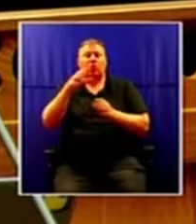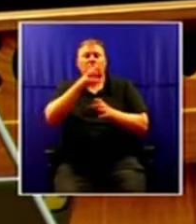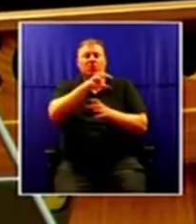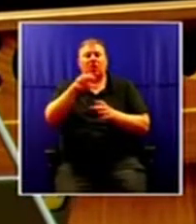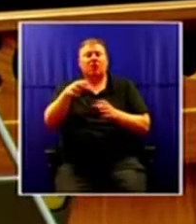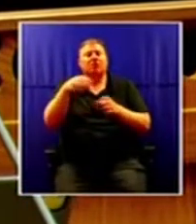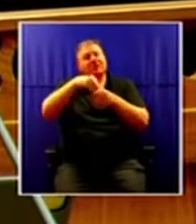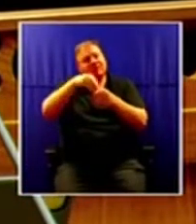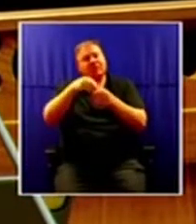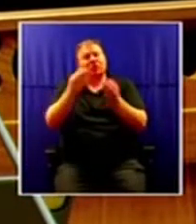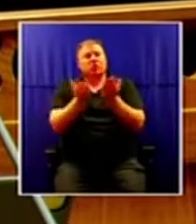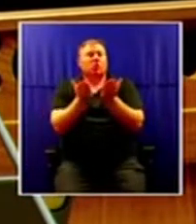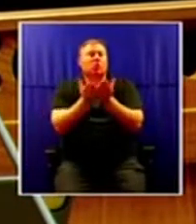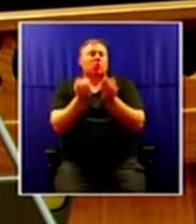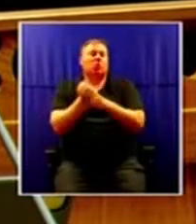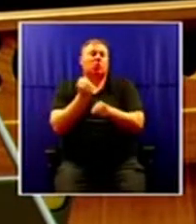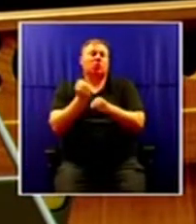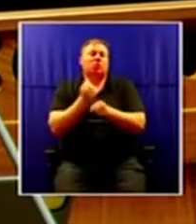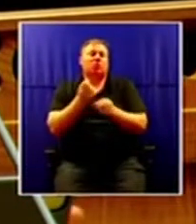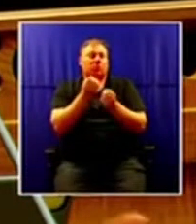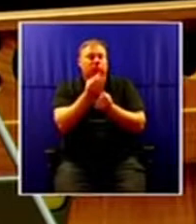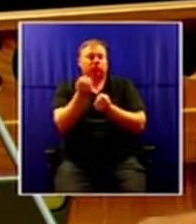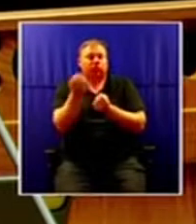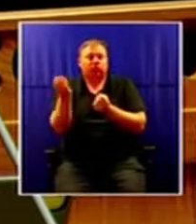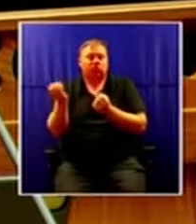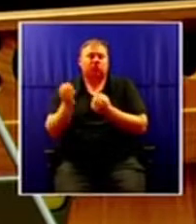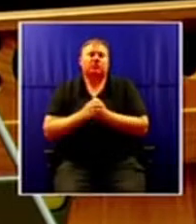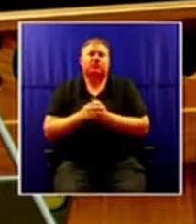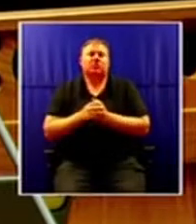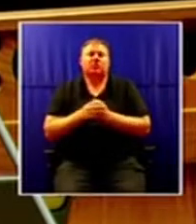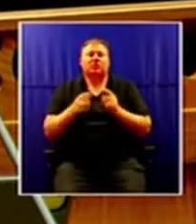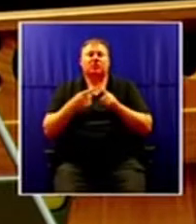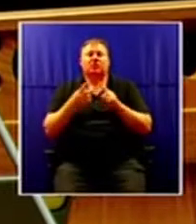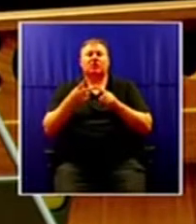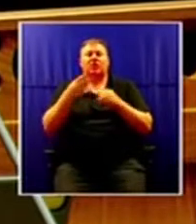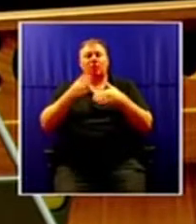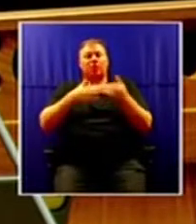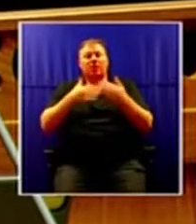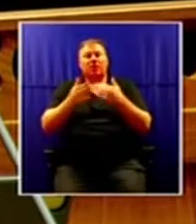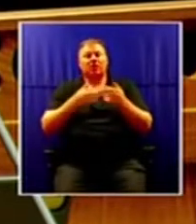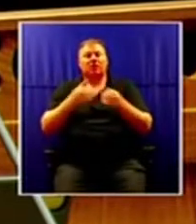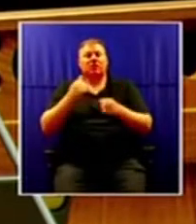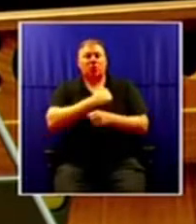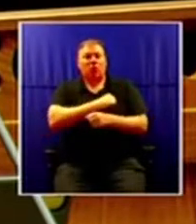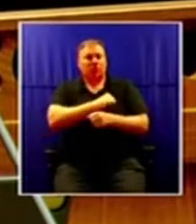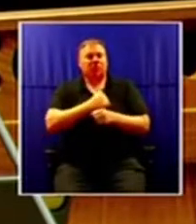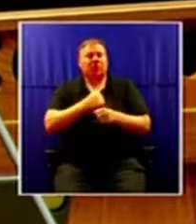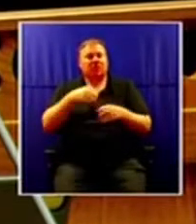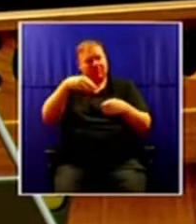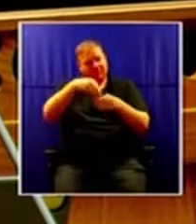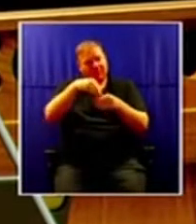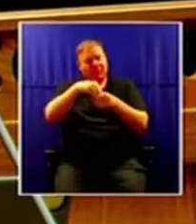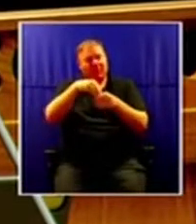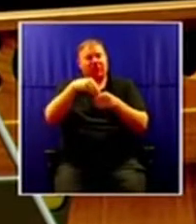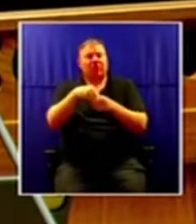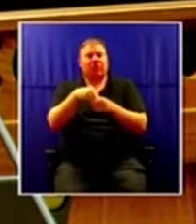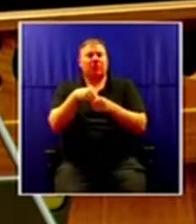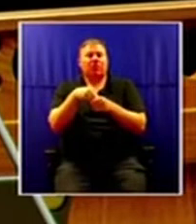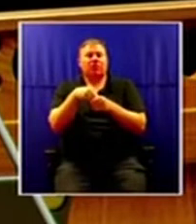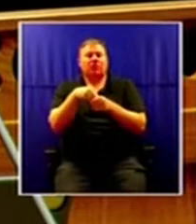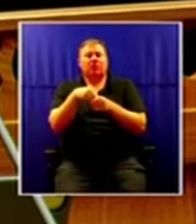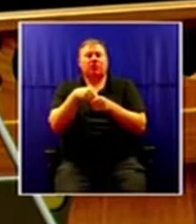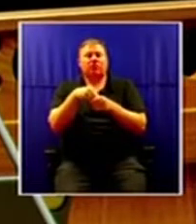schools, and to build hospitals established as part of the country's COVID-19